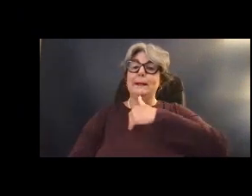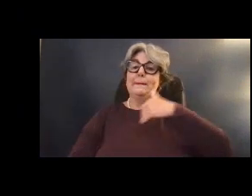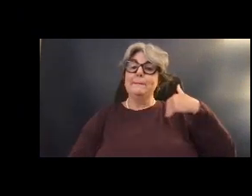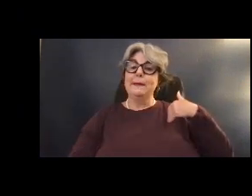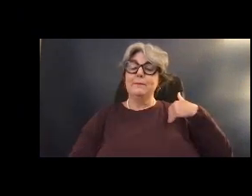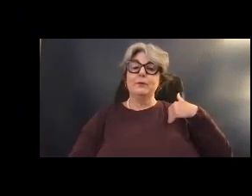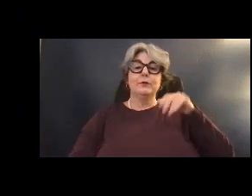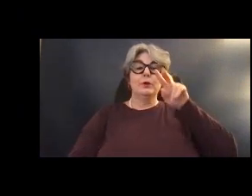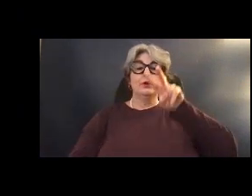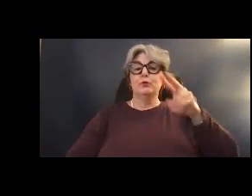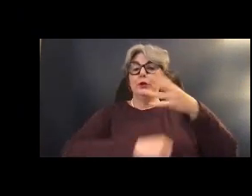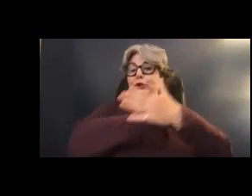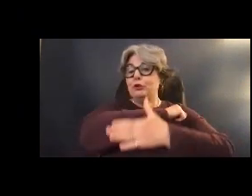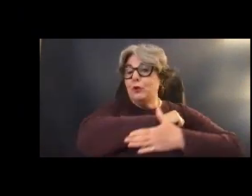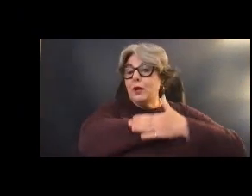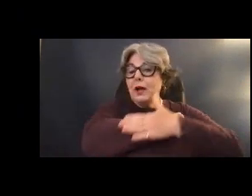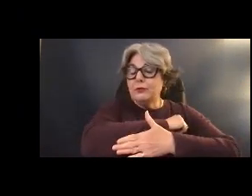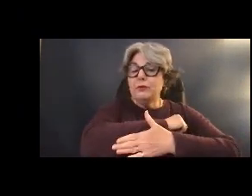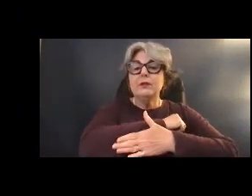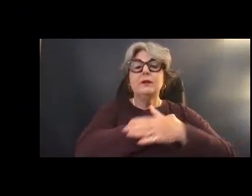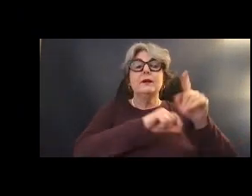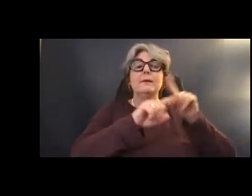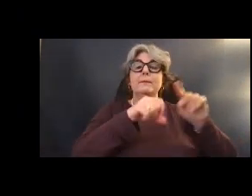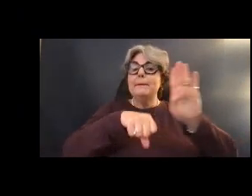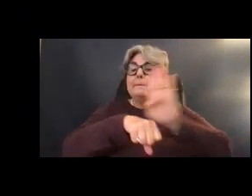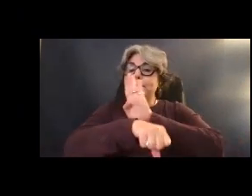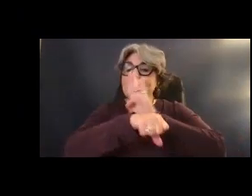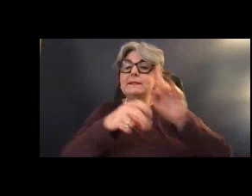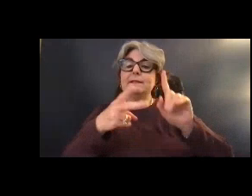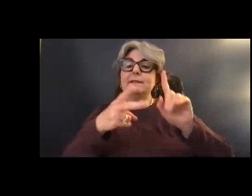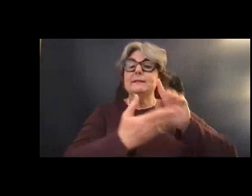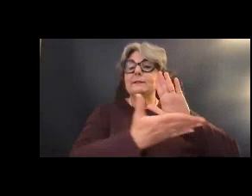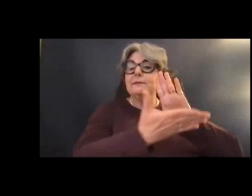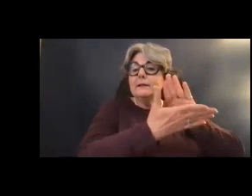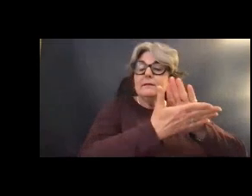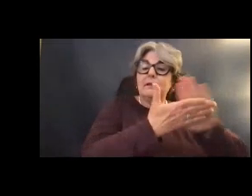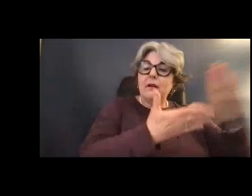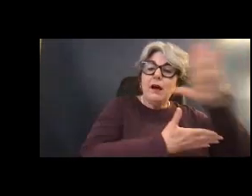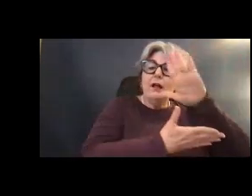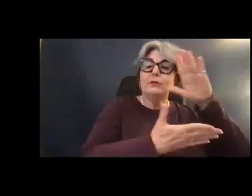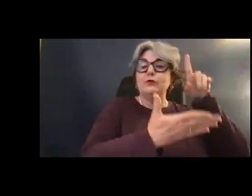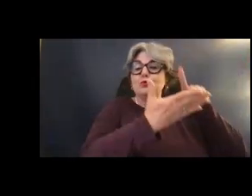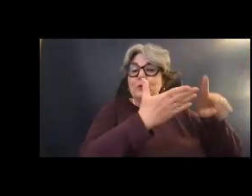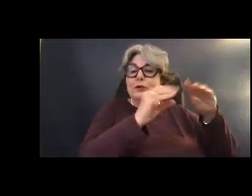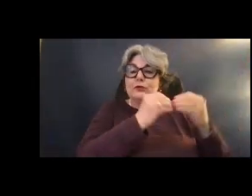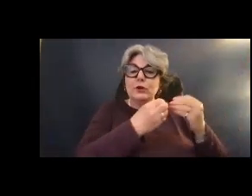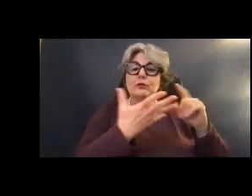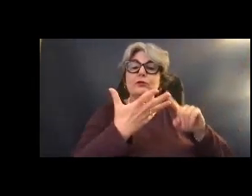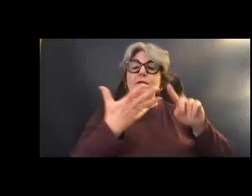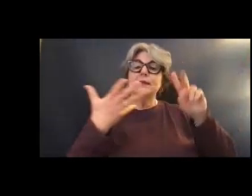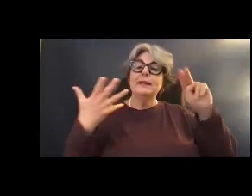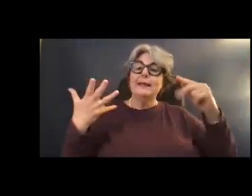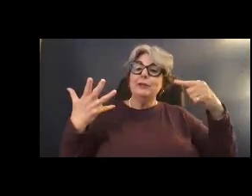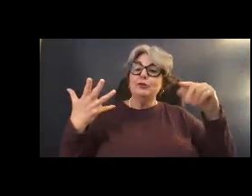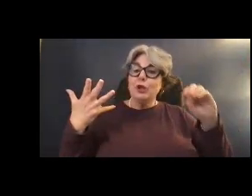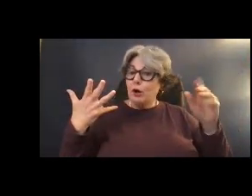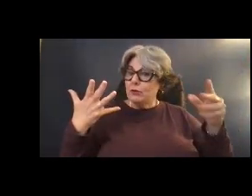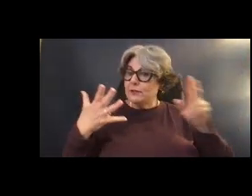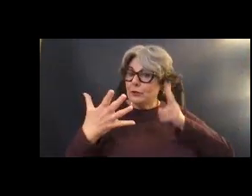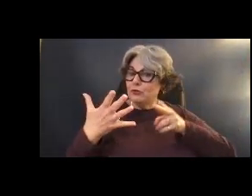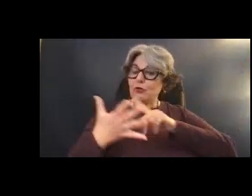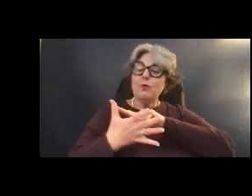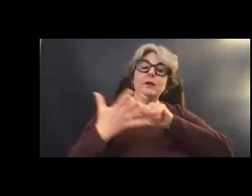countries, but we also have many from industry, from academics, from research organizations. NGOs are welcome to join,